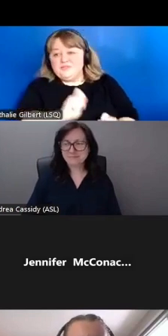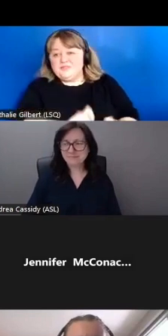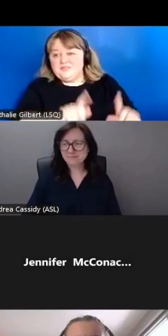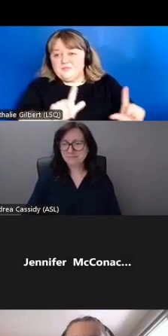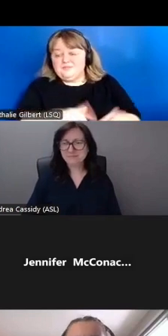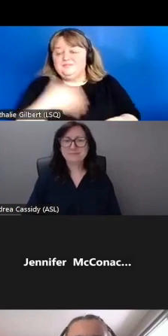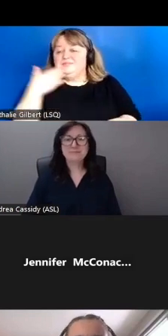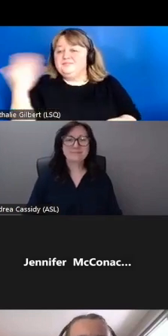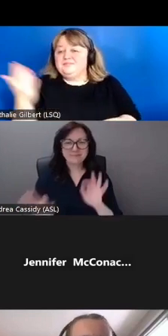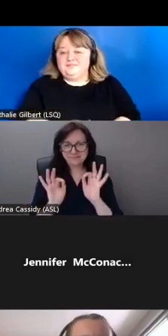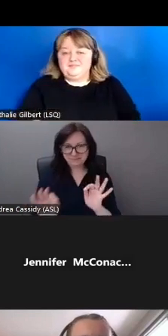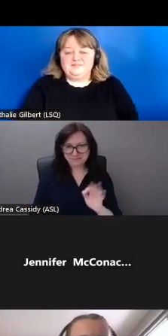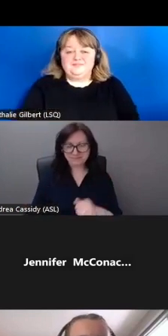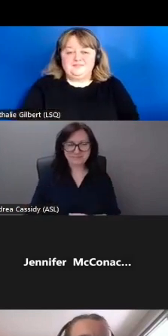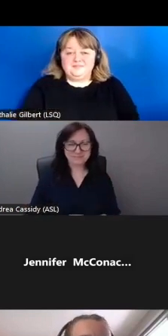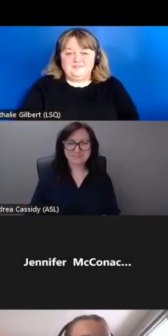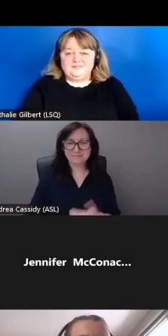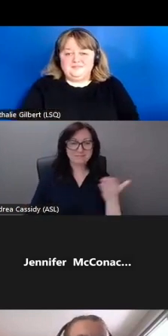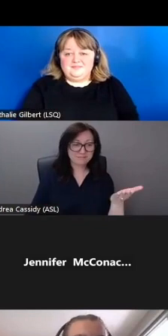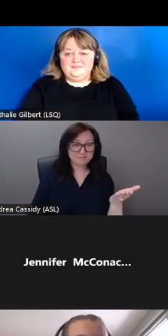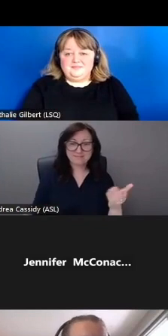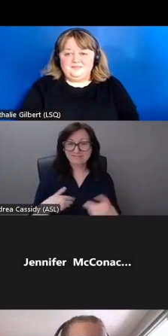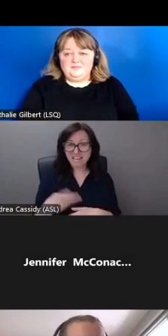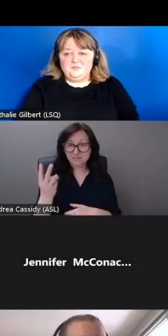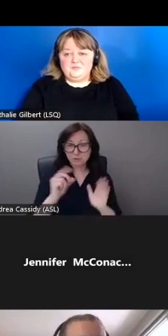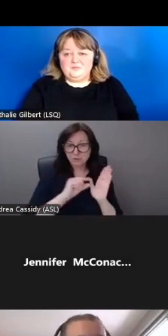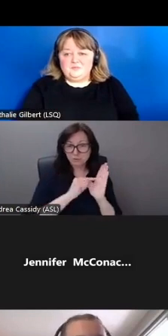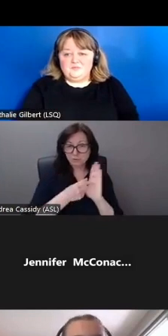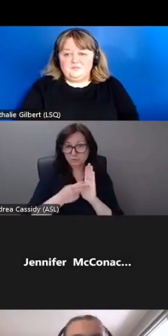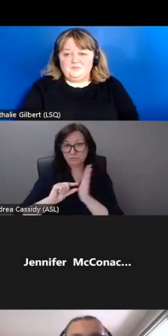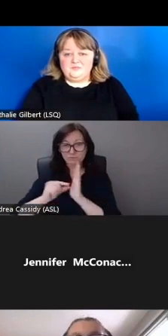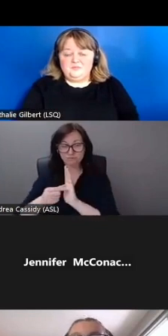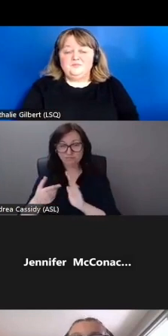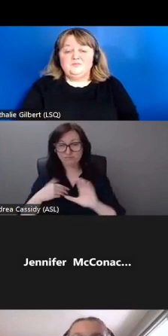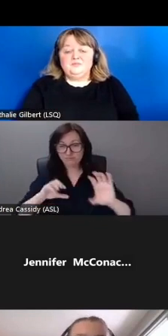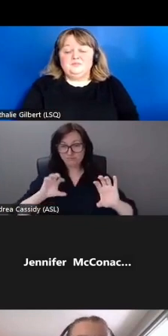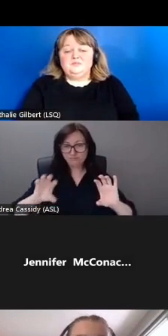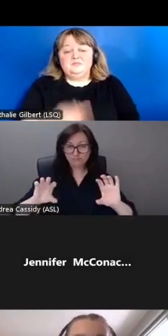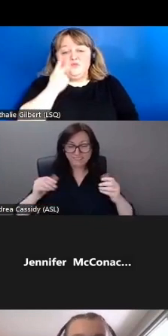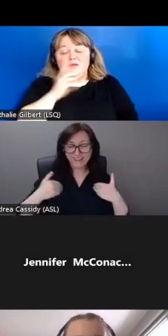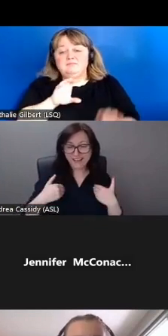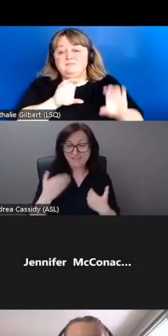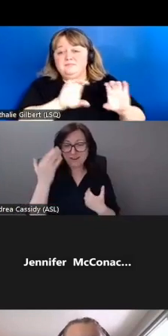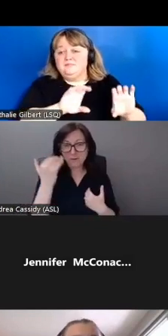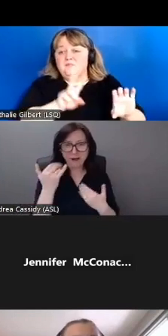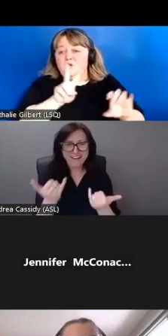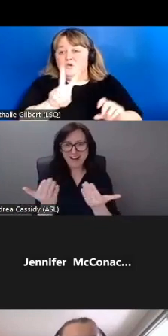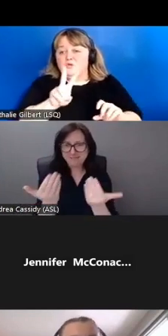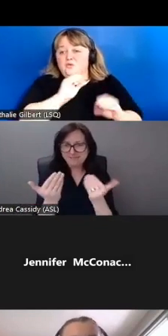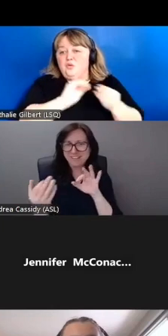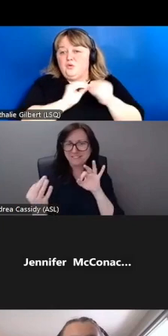Thank you. So you'll notice here that I have 2 QR codes because we would love to hear your feedback on